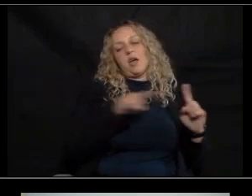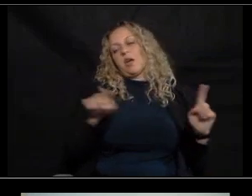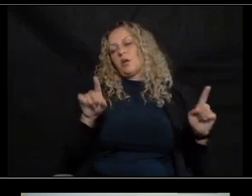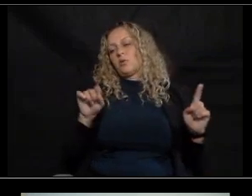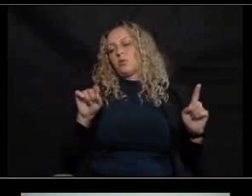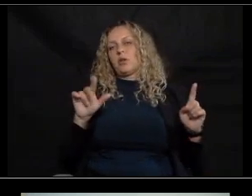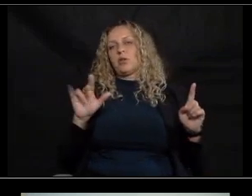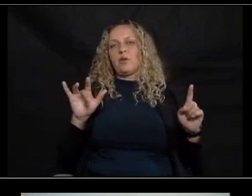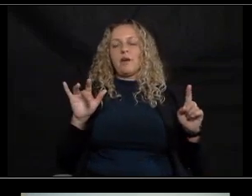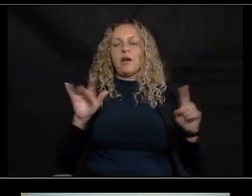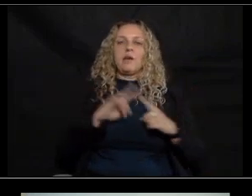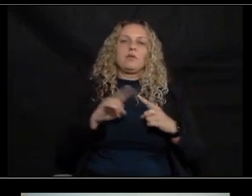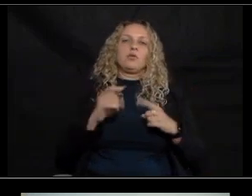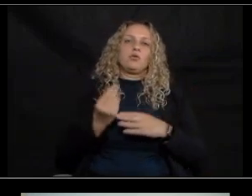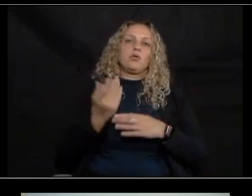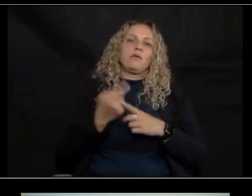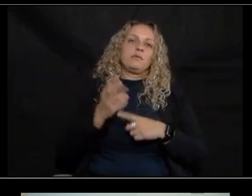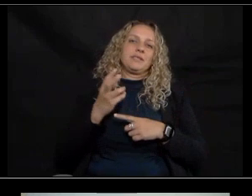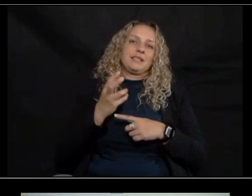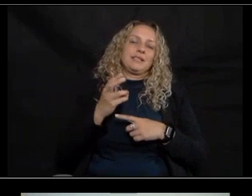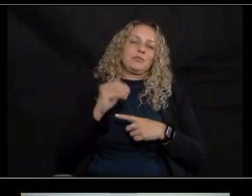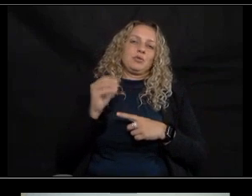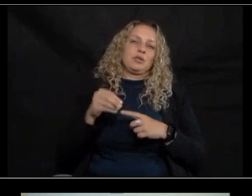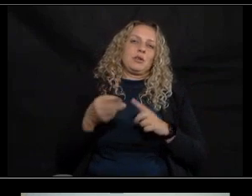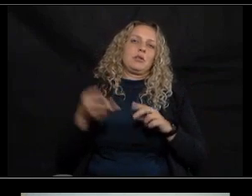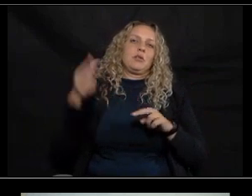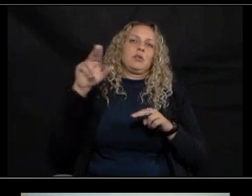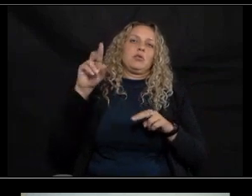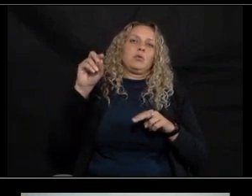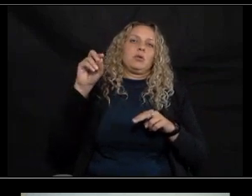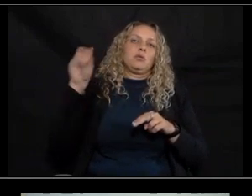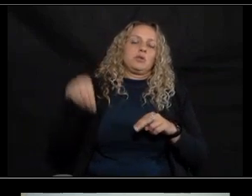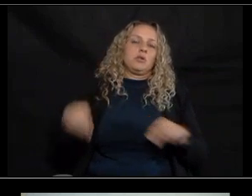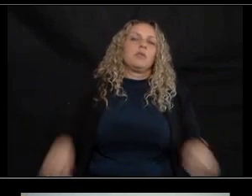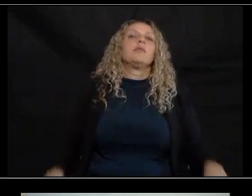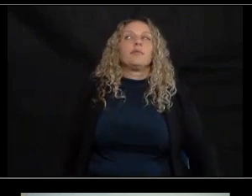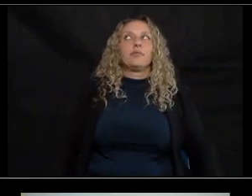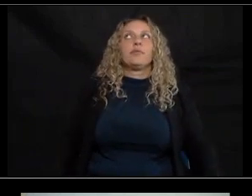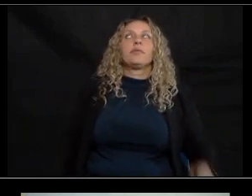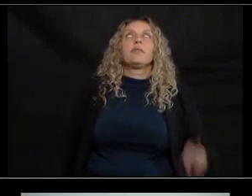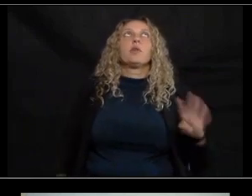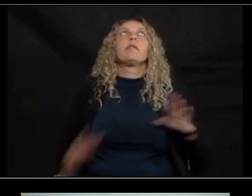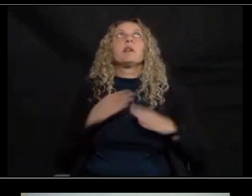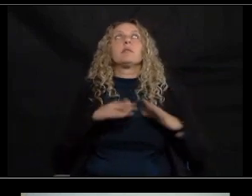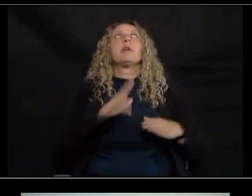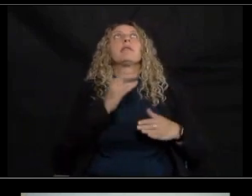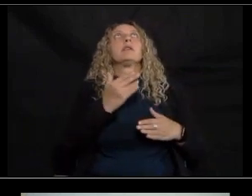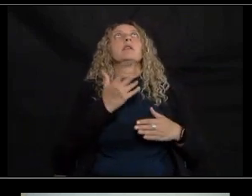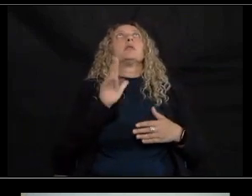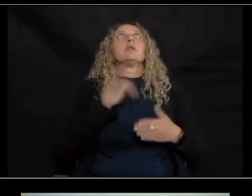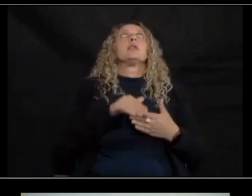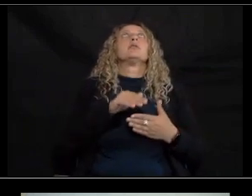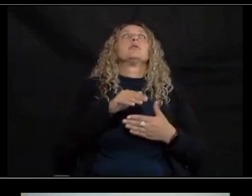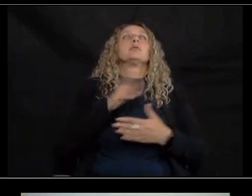2035 to grow from 16% to 20%. 45 divided by 15 is 3,000 trees per